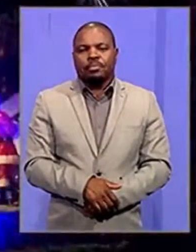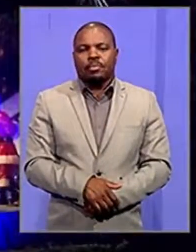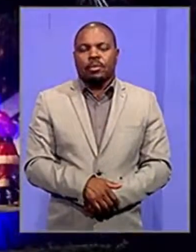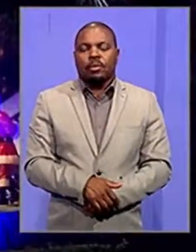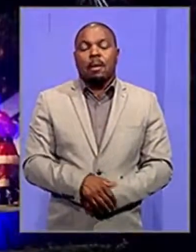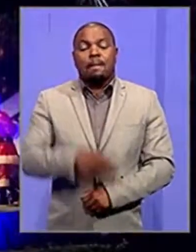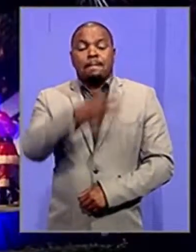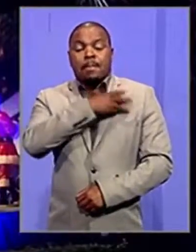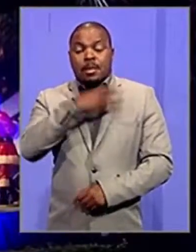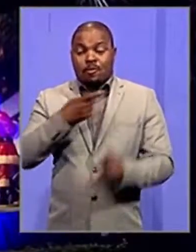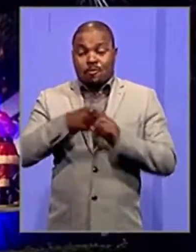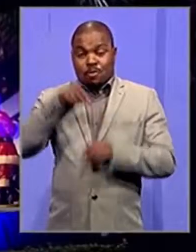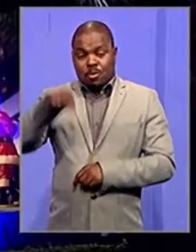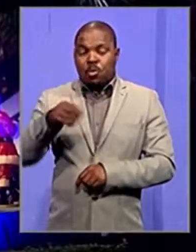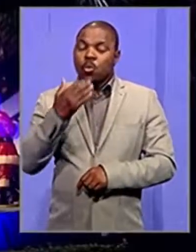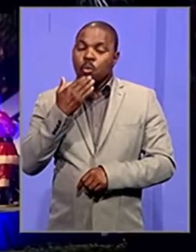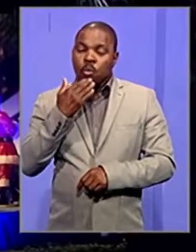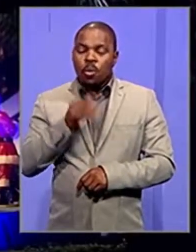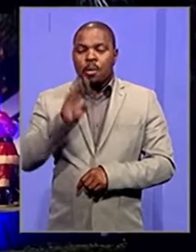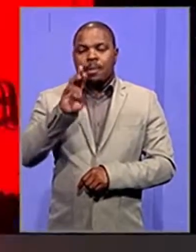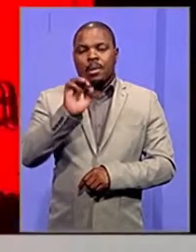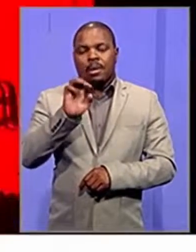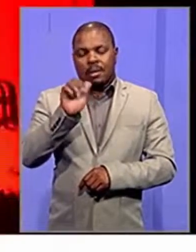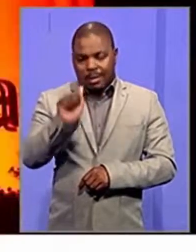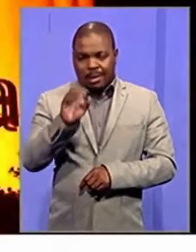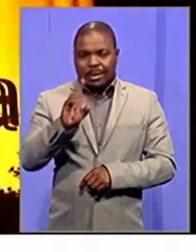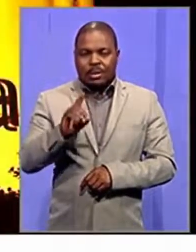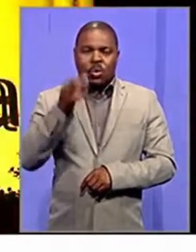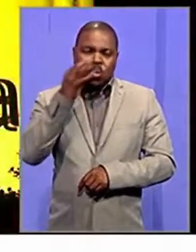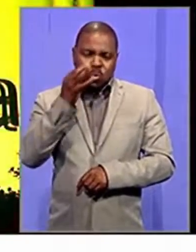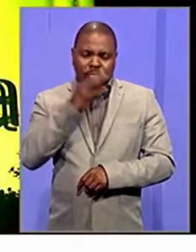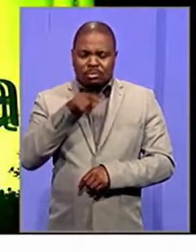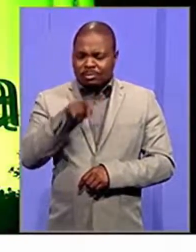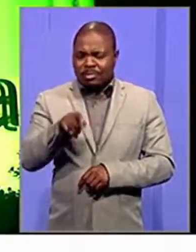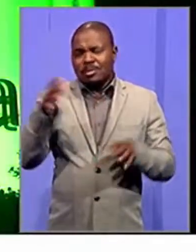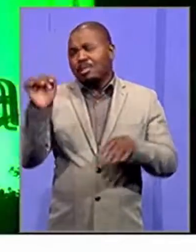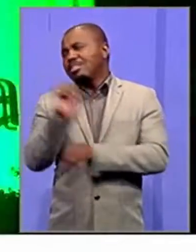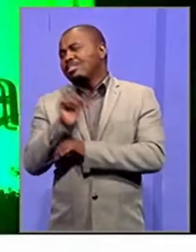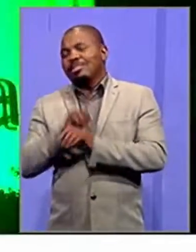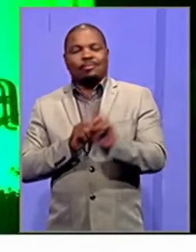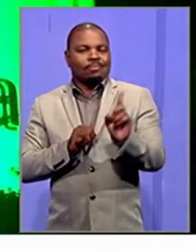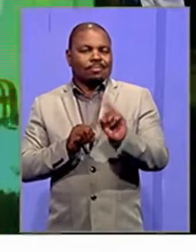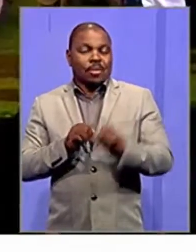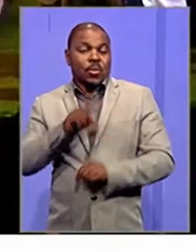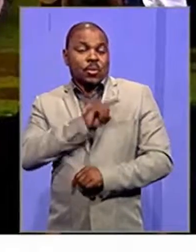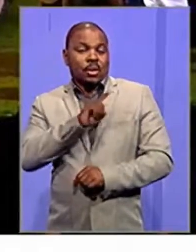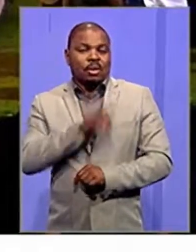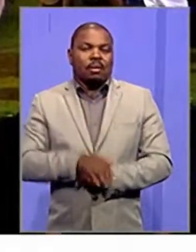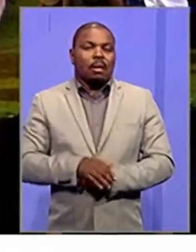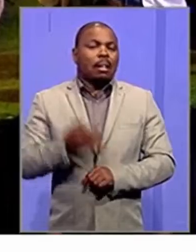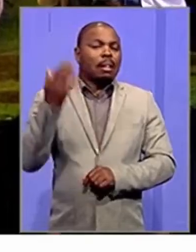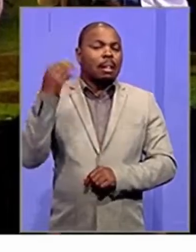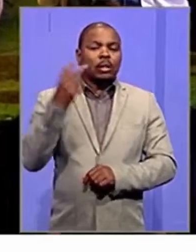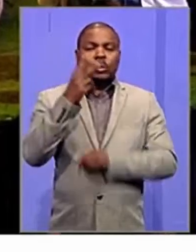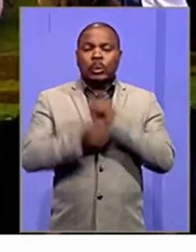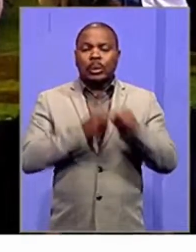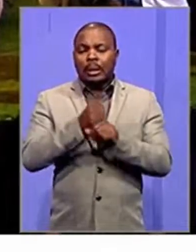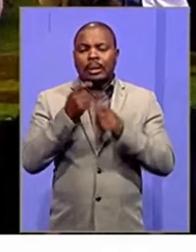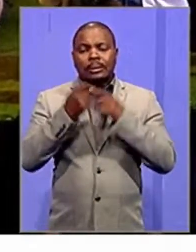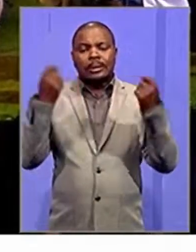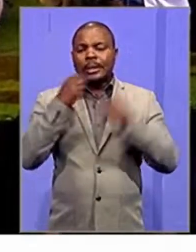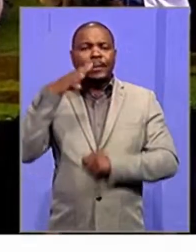Motsamaisi wa setsa Brett Hope ore sena ha sento e ka gelwang fatshe ha holo ka mora hore ba sitwe ho ba le